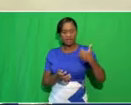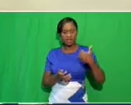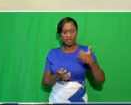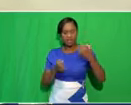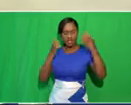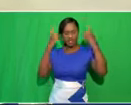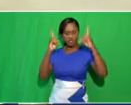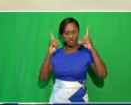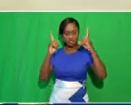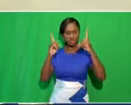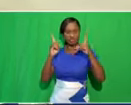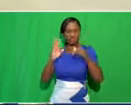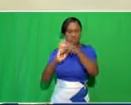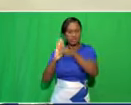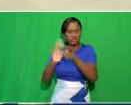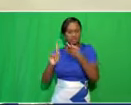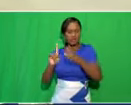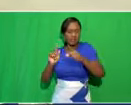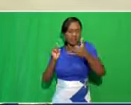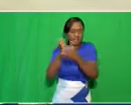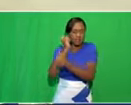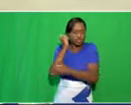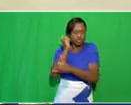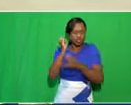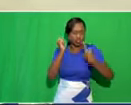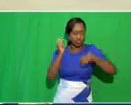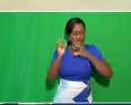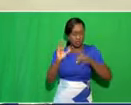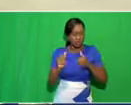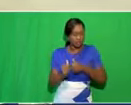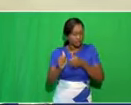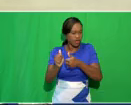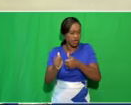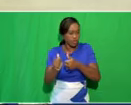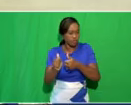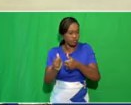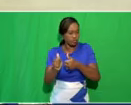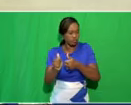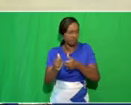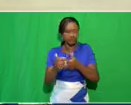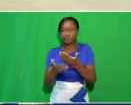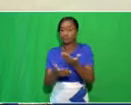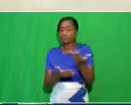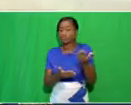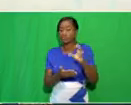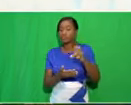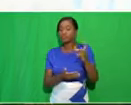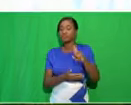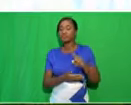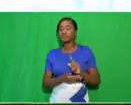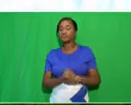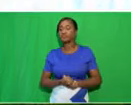can follow to improve our current education system? Any one of you can take that.